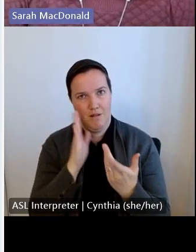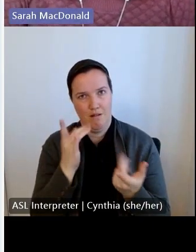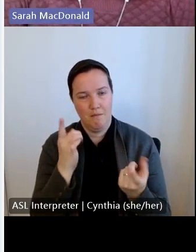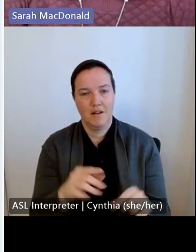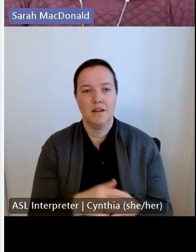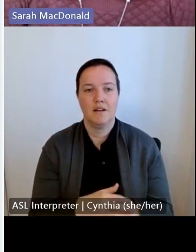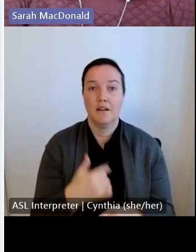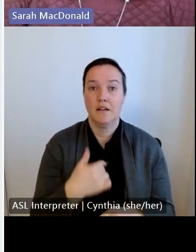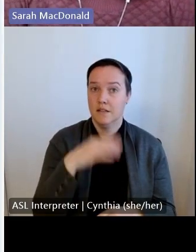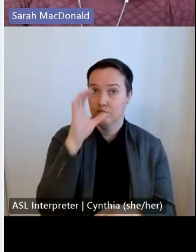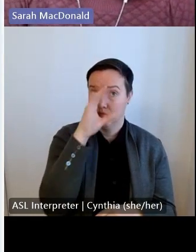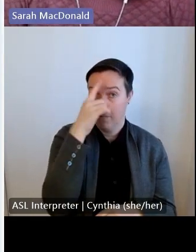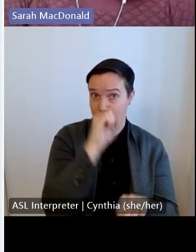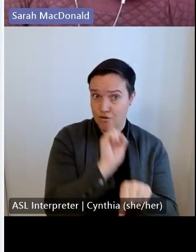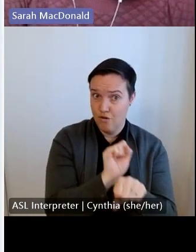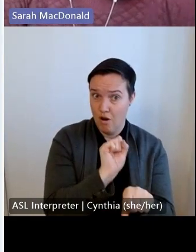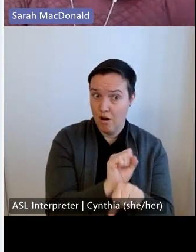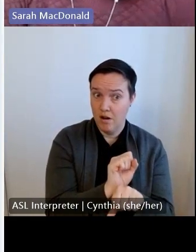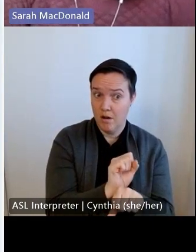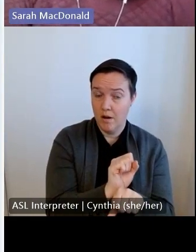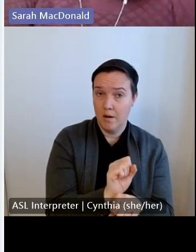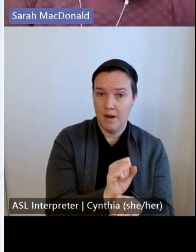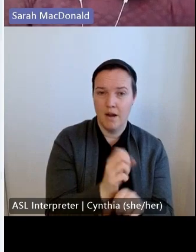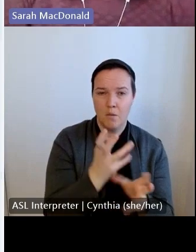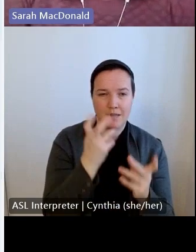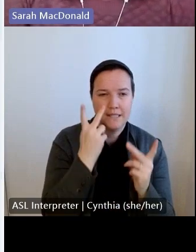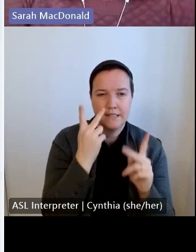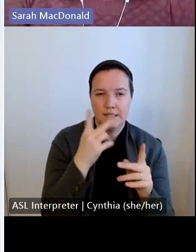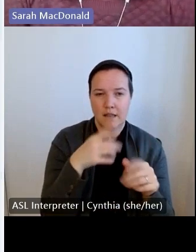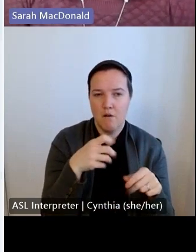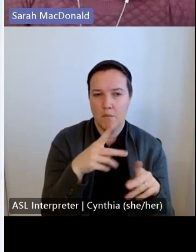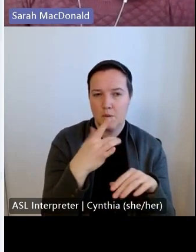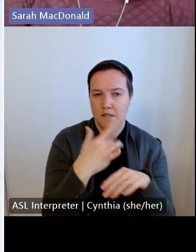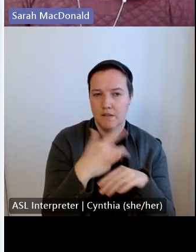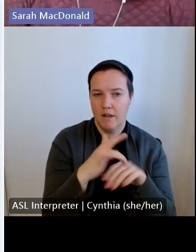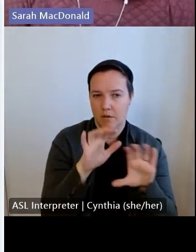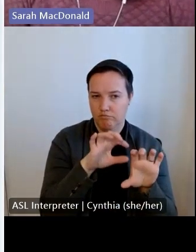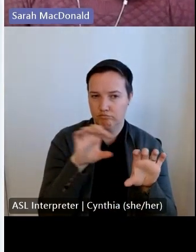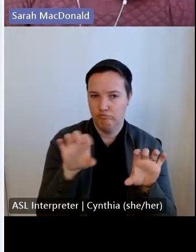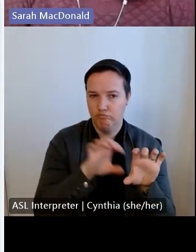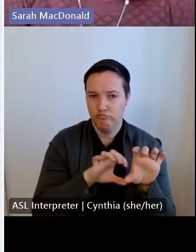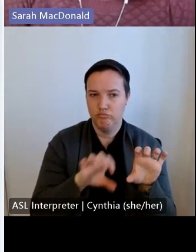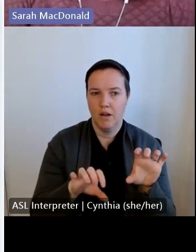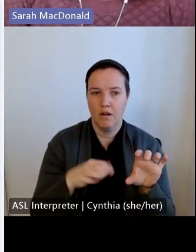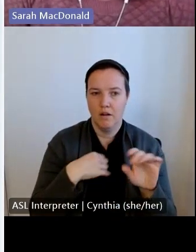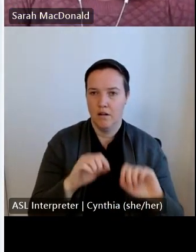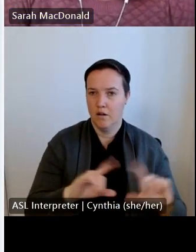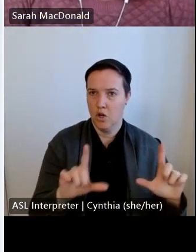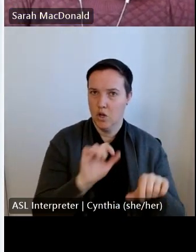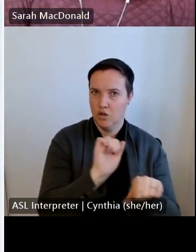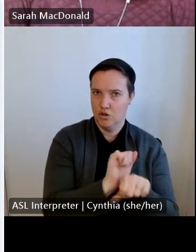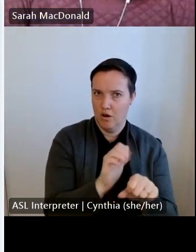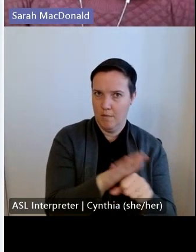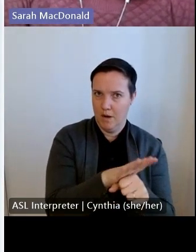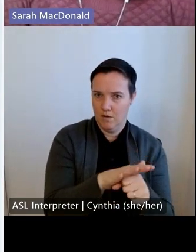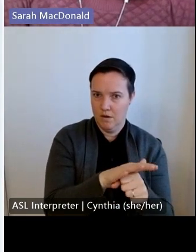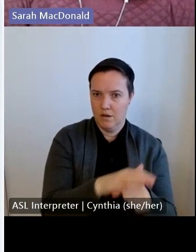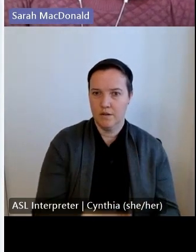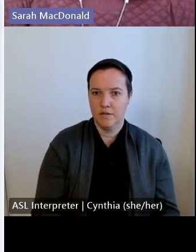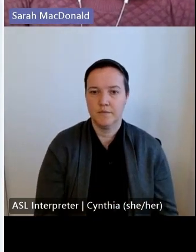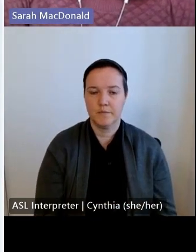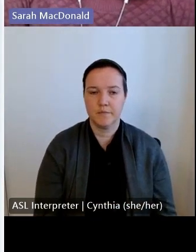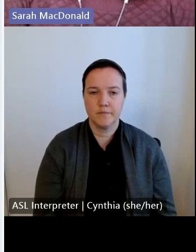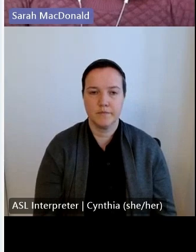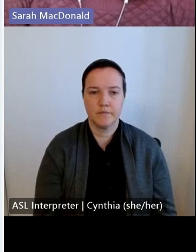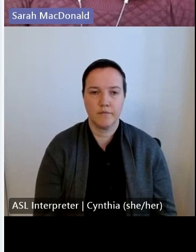if I'd like to navigate the job opportunities on the platform, I can visit the job section. I can look